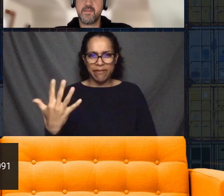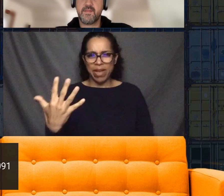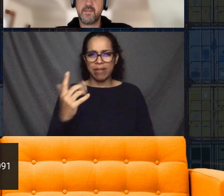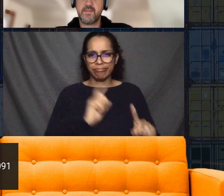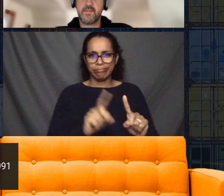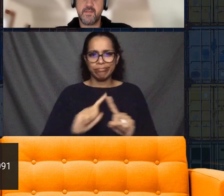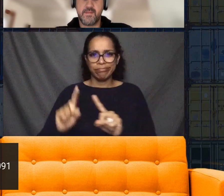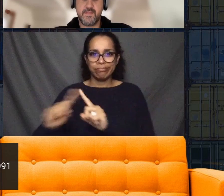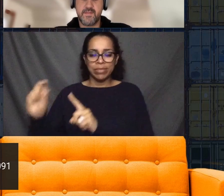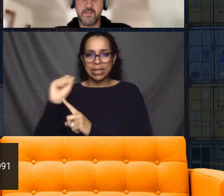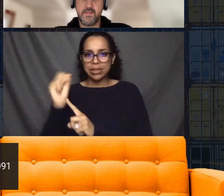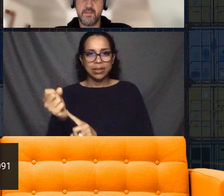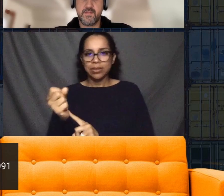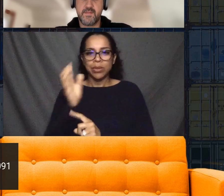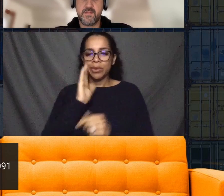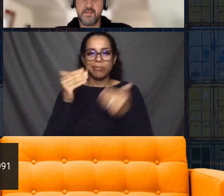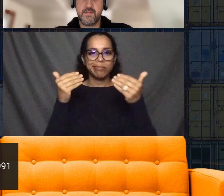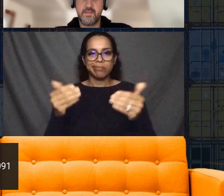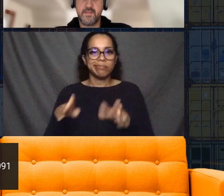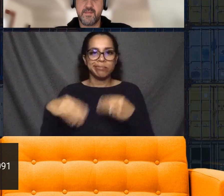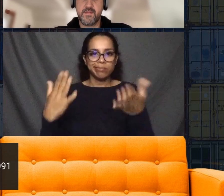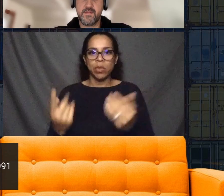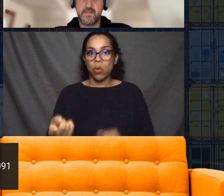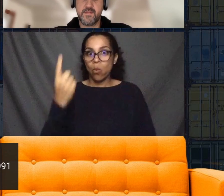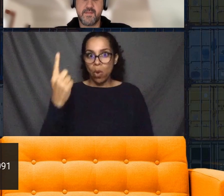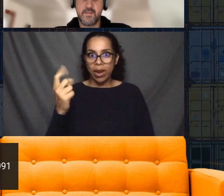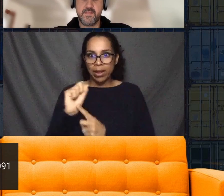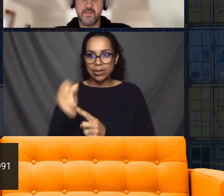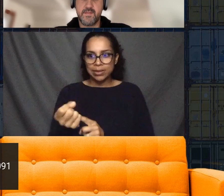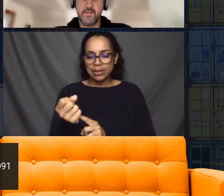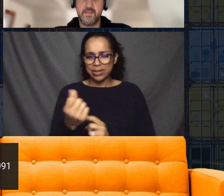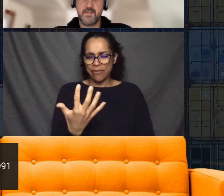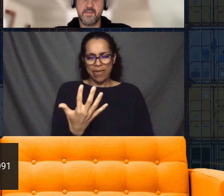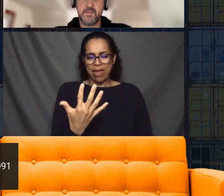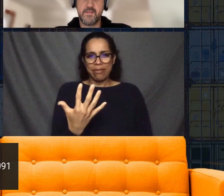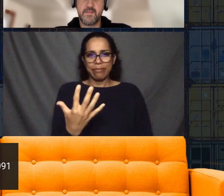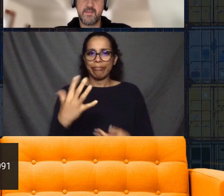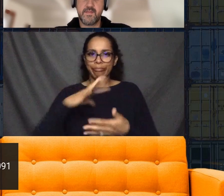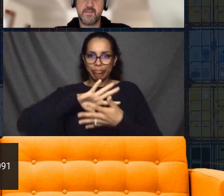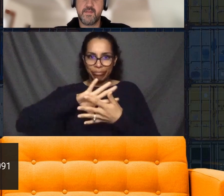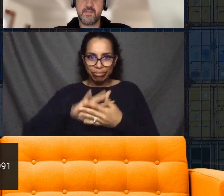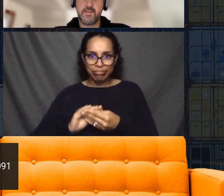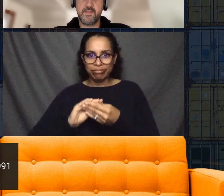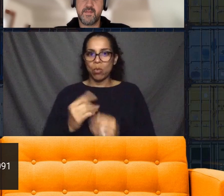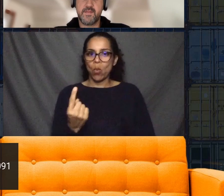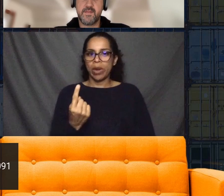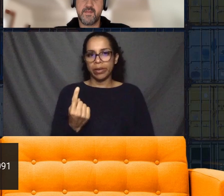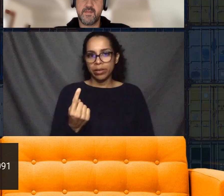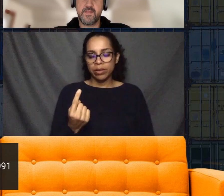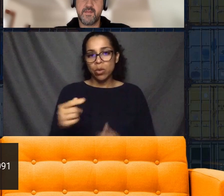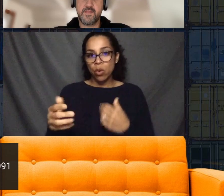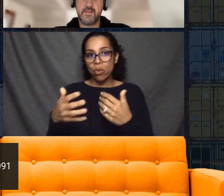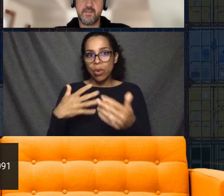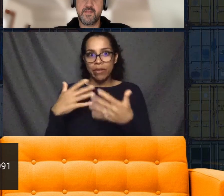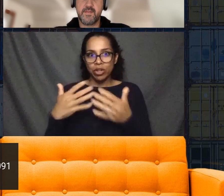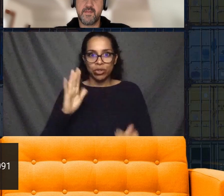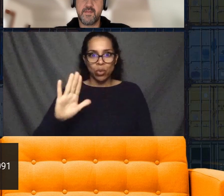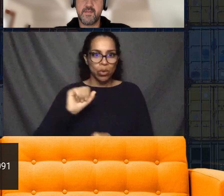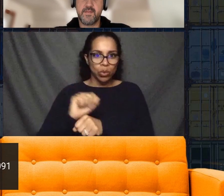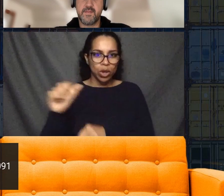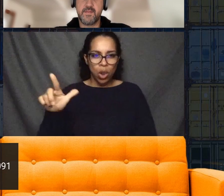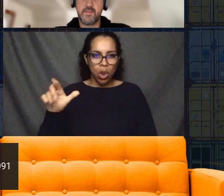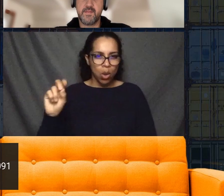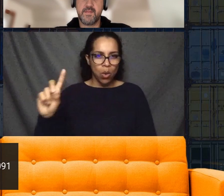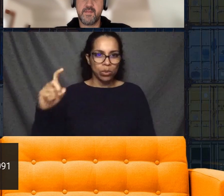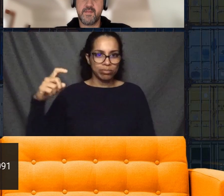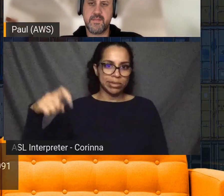another single instance and get rid of 5 instances and make it 1, or whatever your workload needs. And so it's a concept. Absolutely